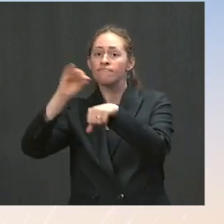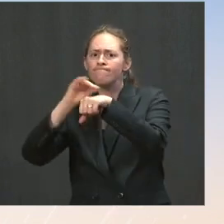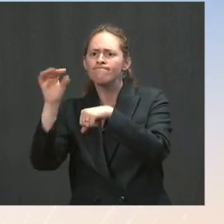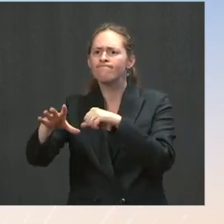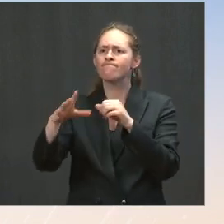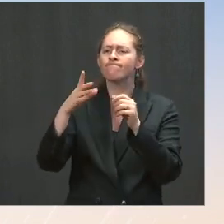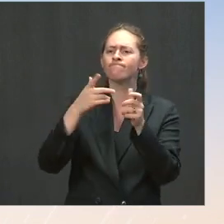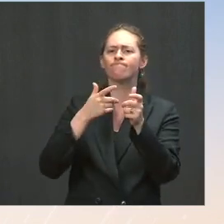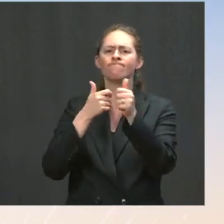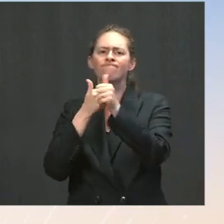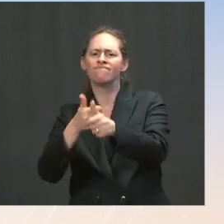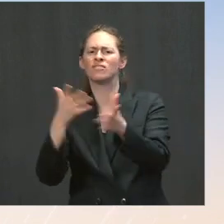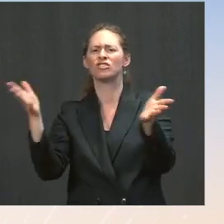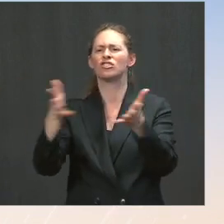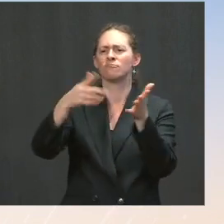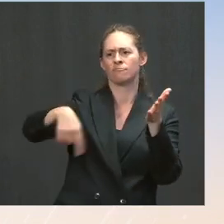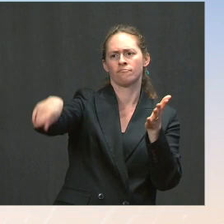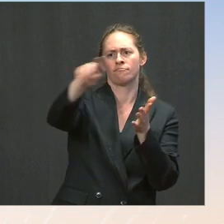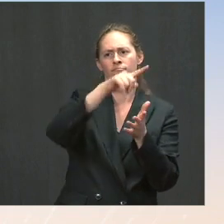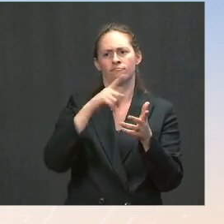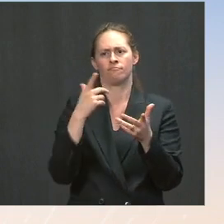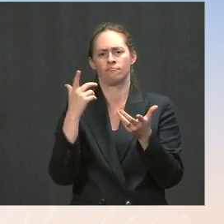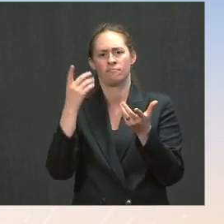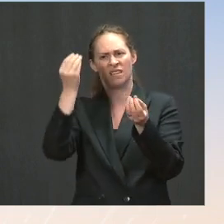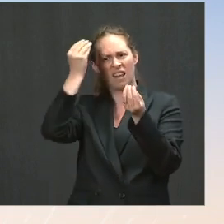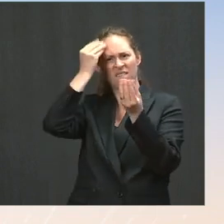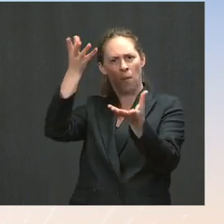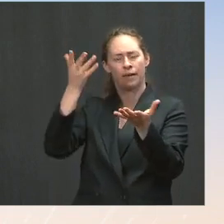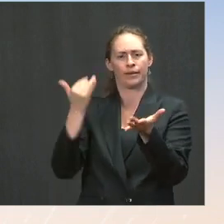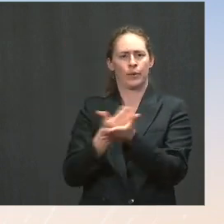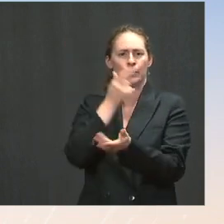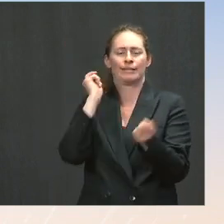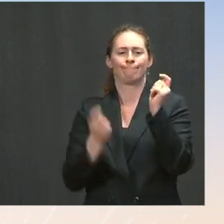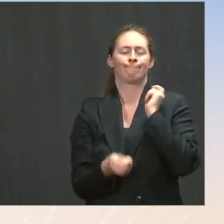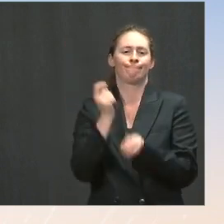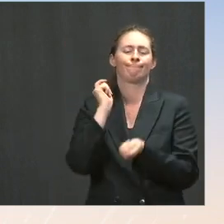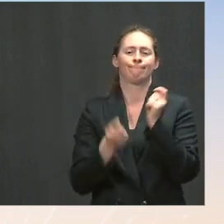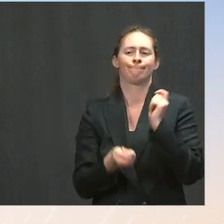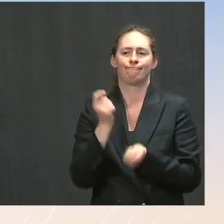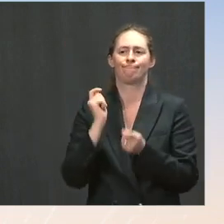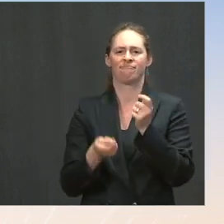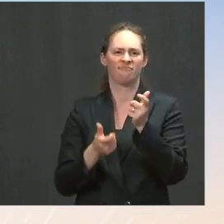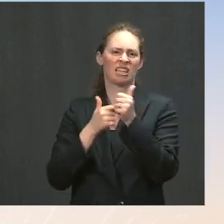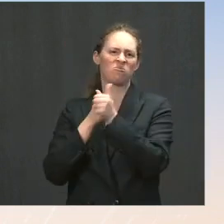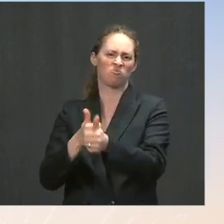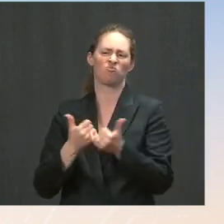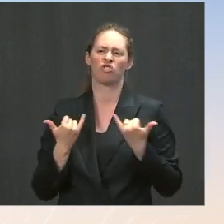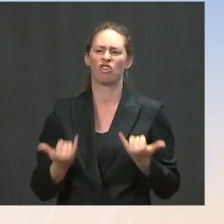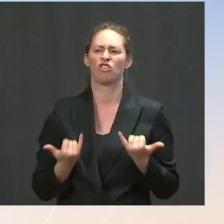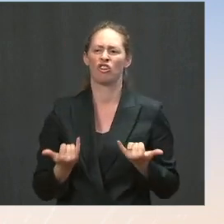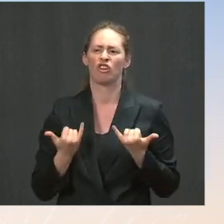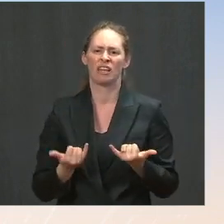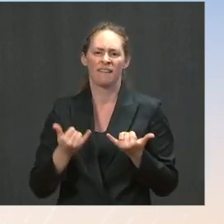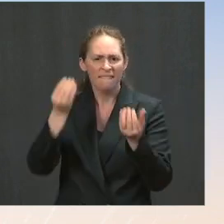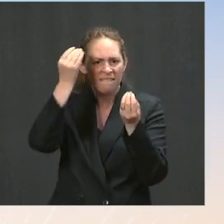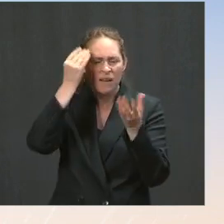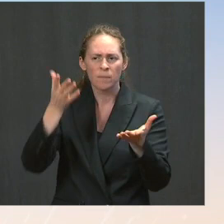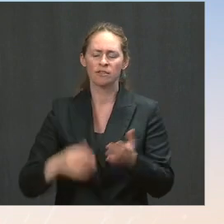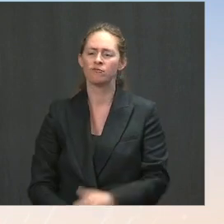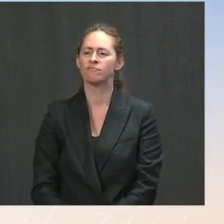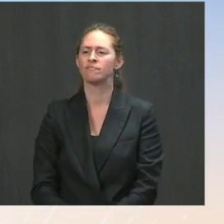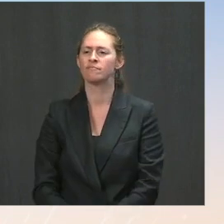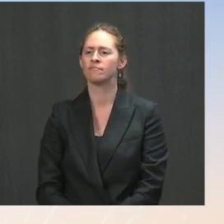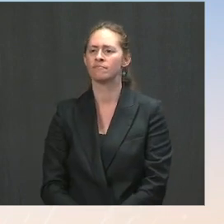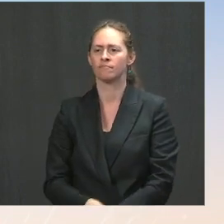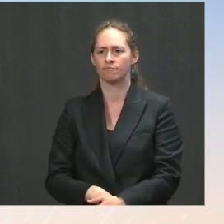public health advice, based on evolving data and an evolving historical guidance. That virus. That's exactly what they should be doing.